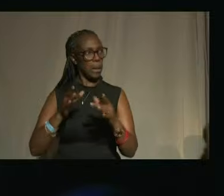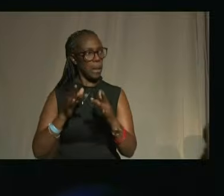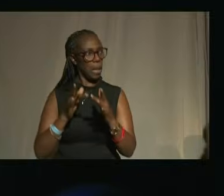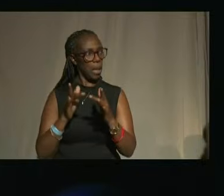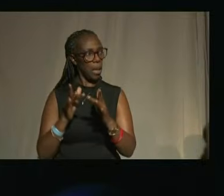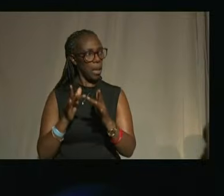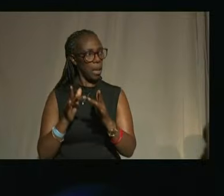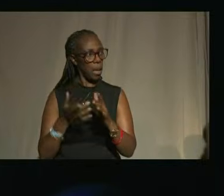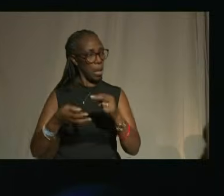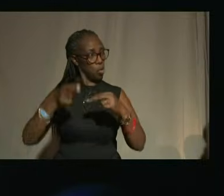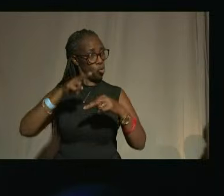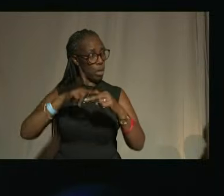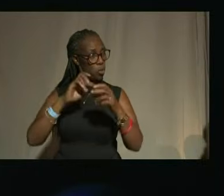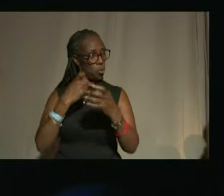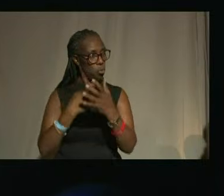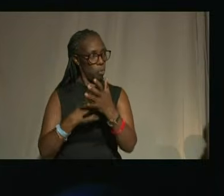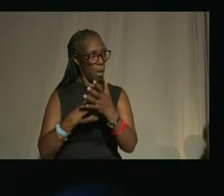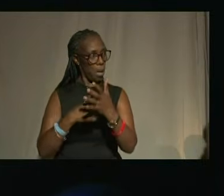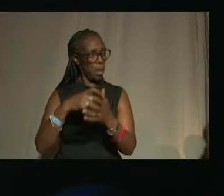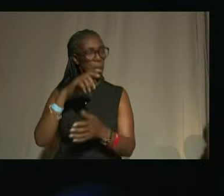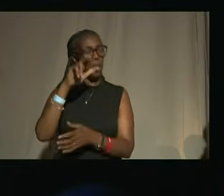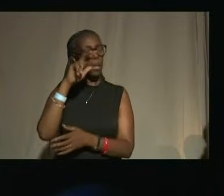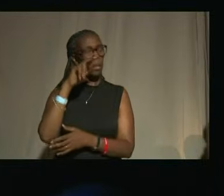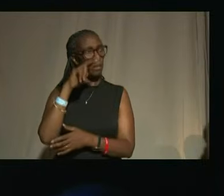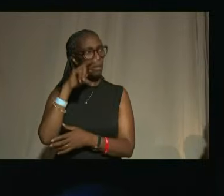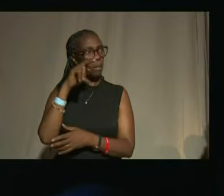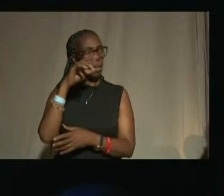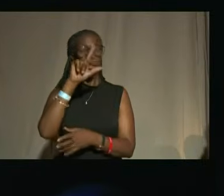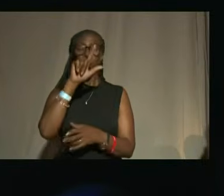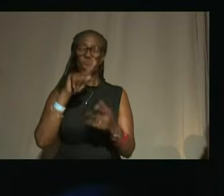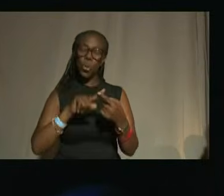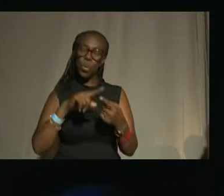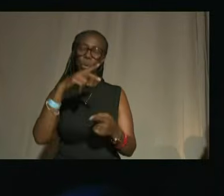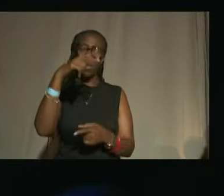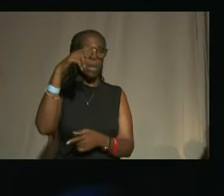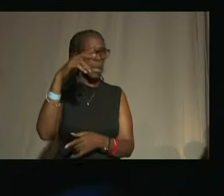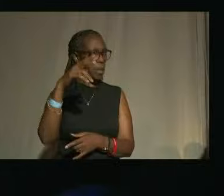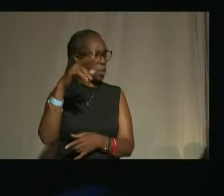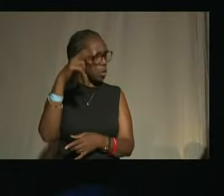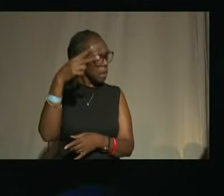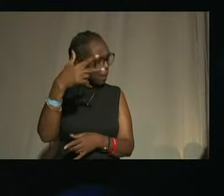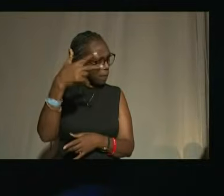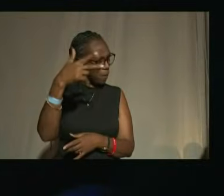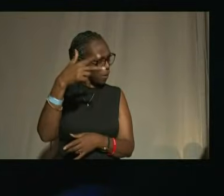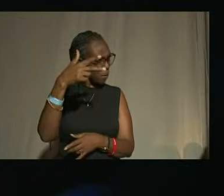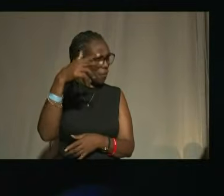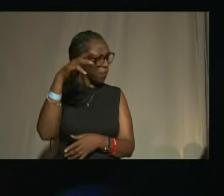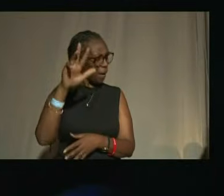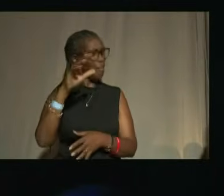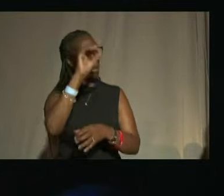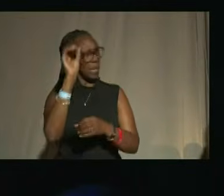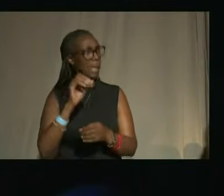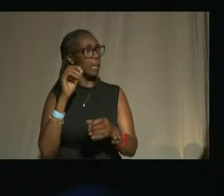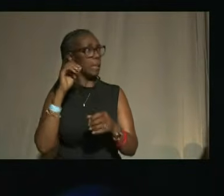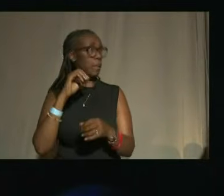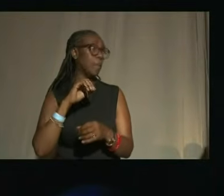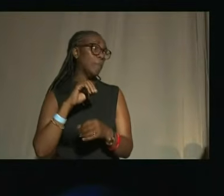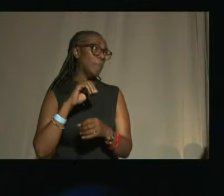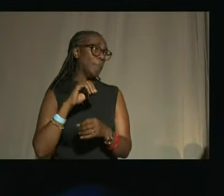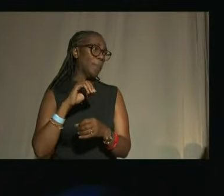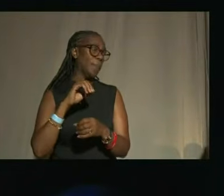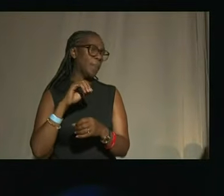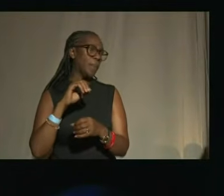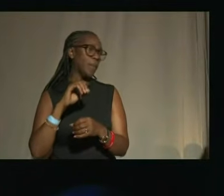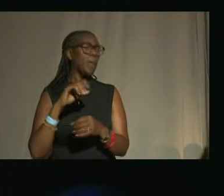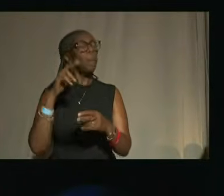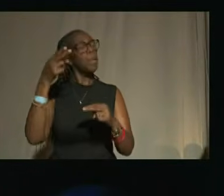to 5.75% in August 2025. The regulator has been pleading with the banks, the commercial banks, to further